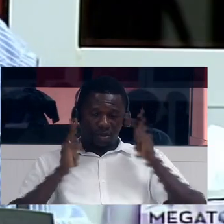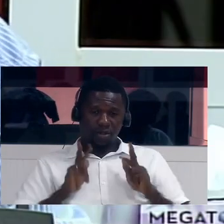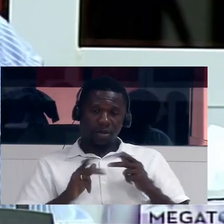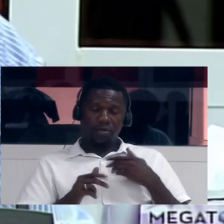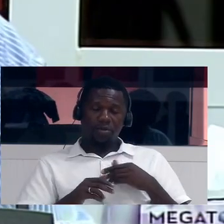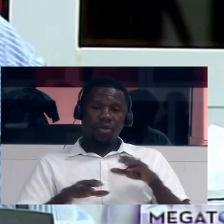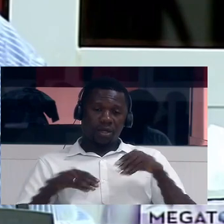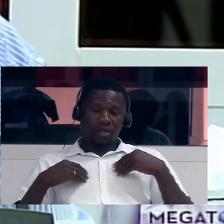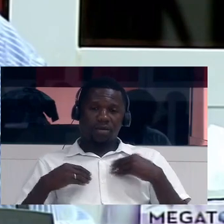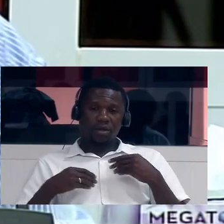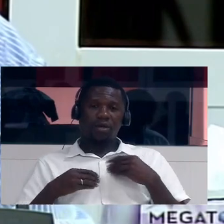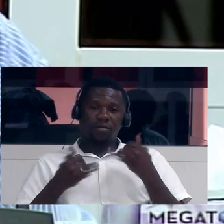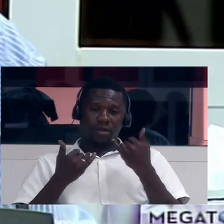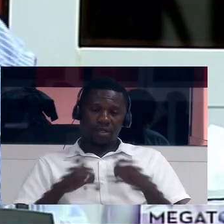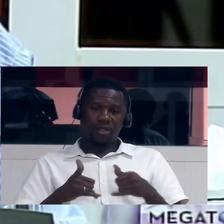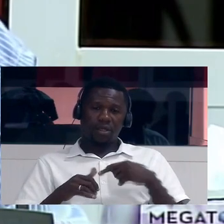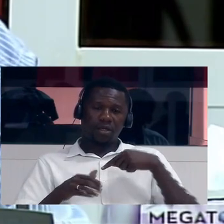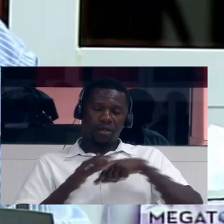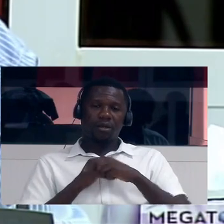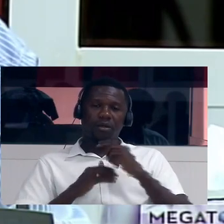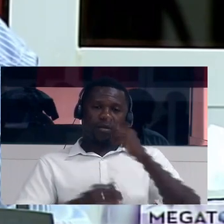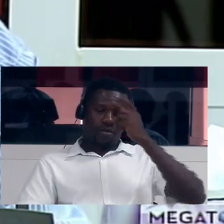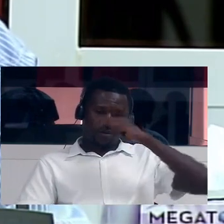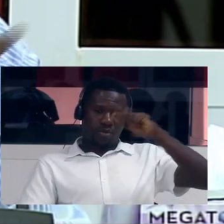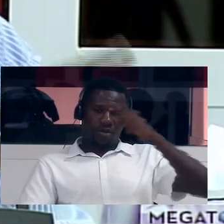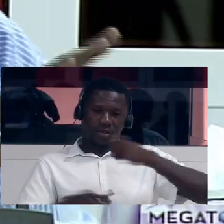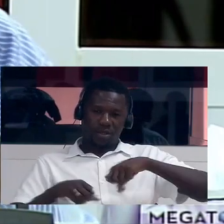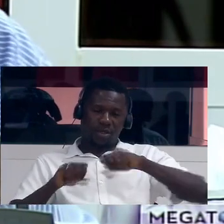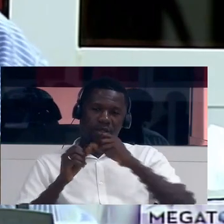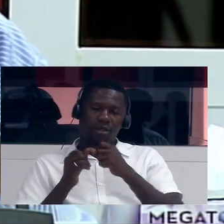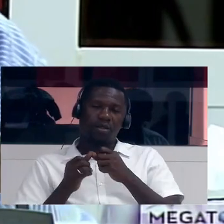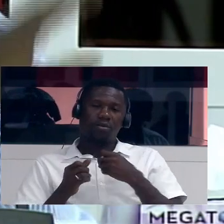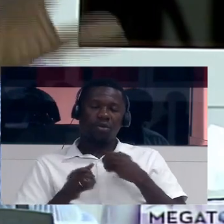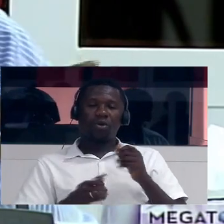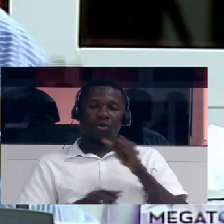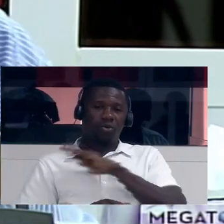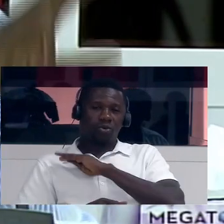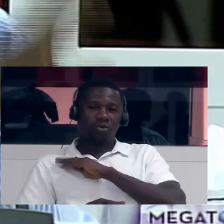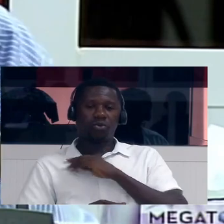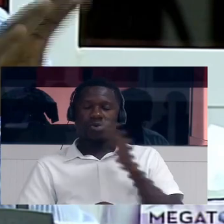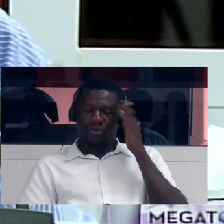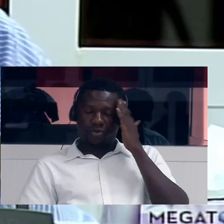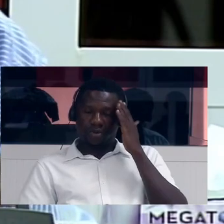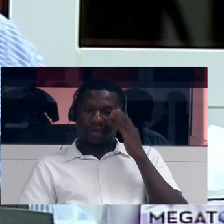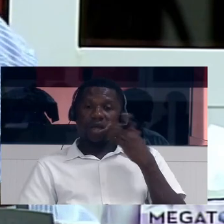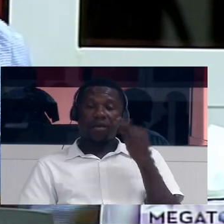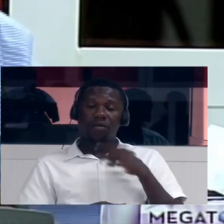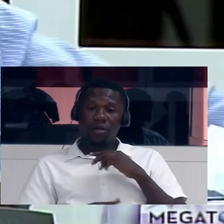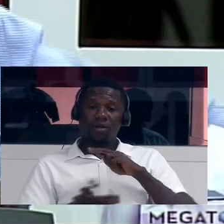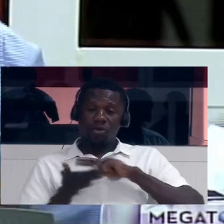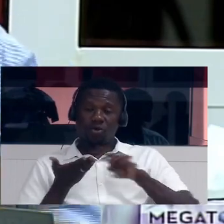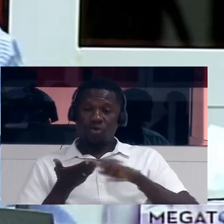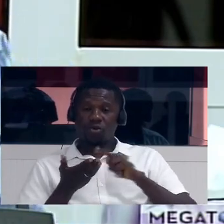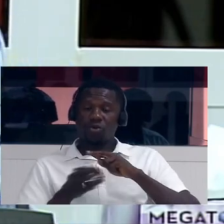there have been lapses in the police setup, but I also know that if it were normal circumstances,